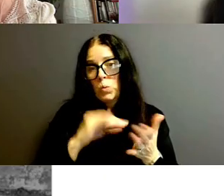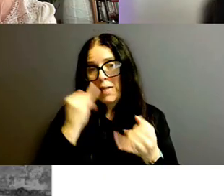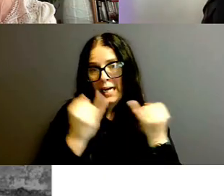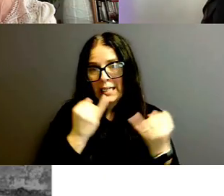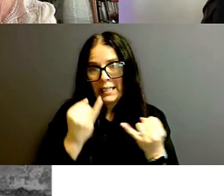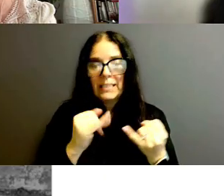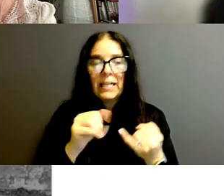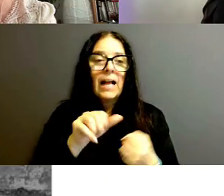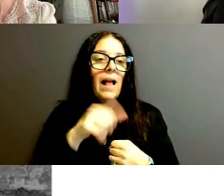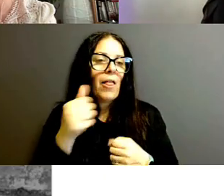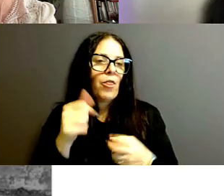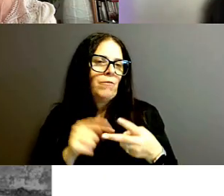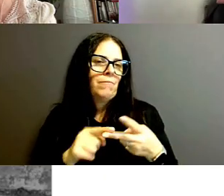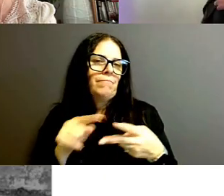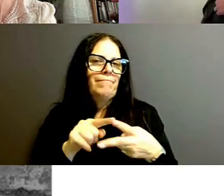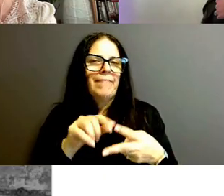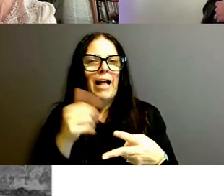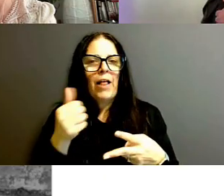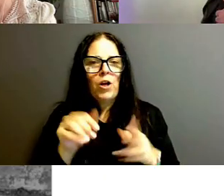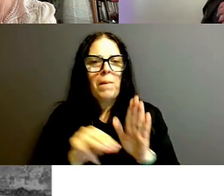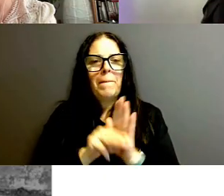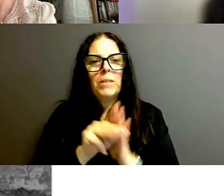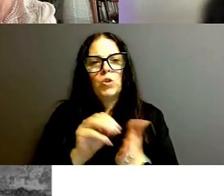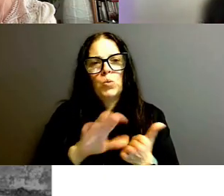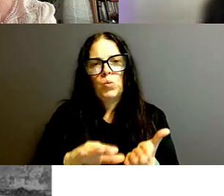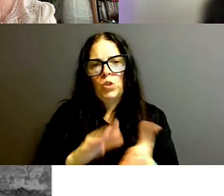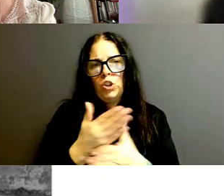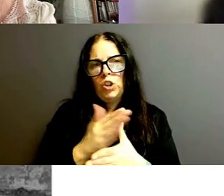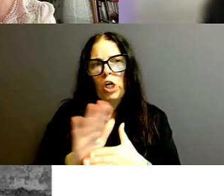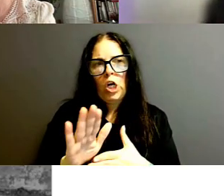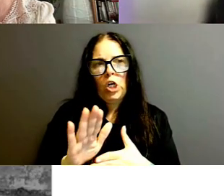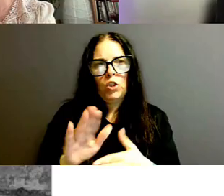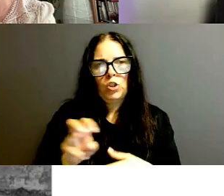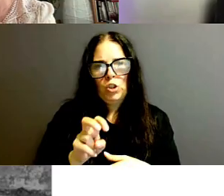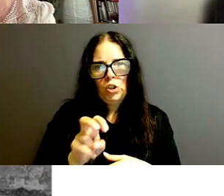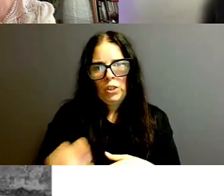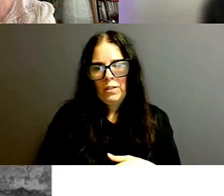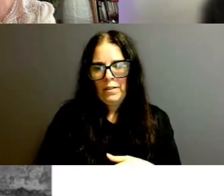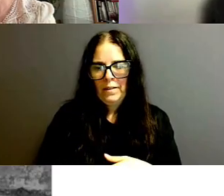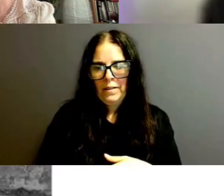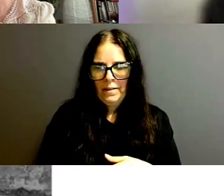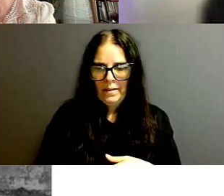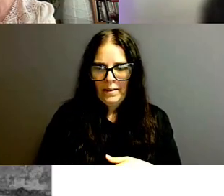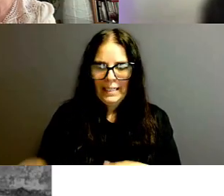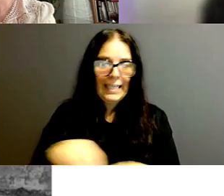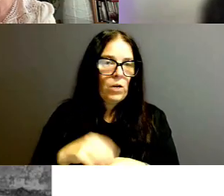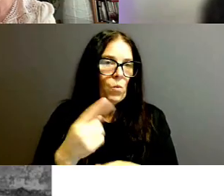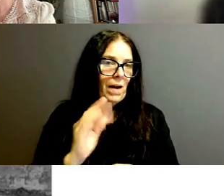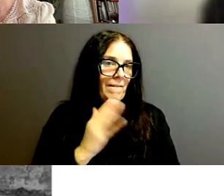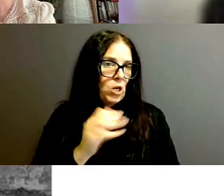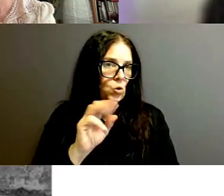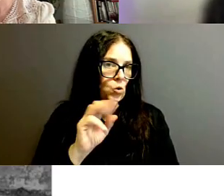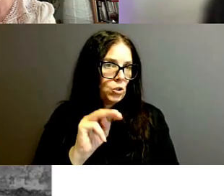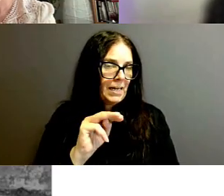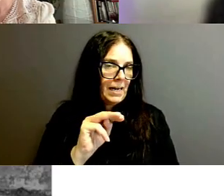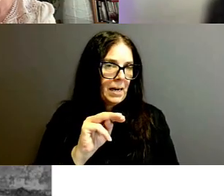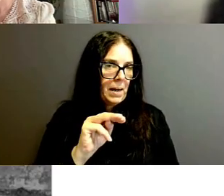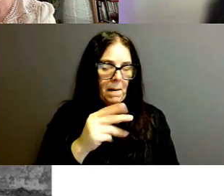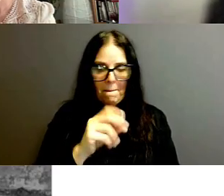other one obviously is a mature student that shared his journey in one of our social media posts.